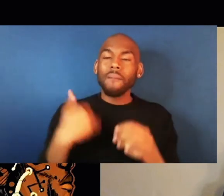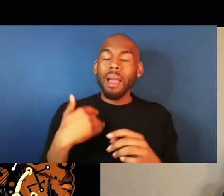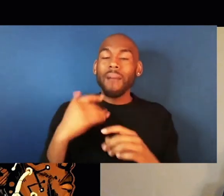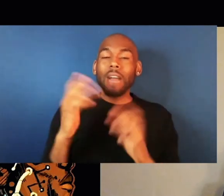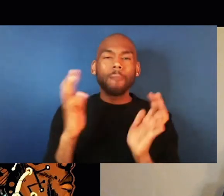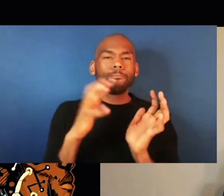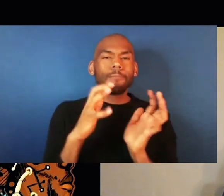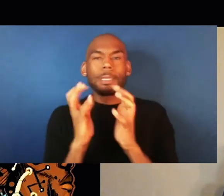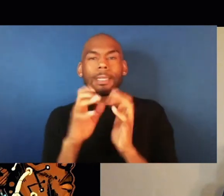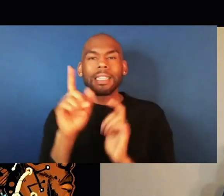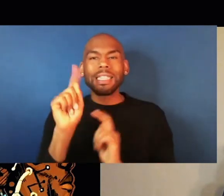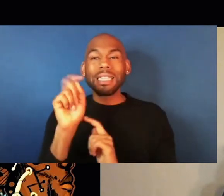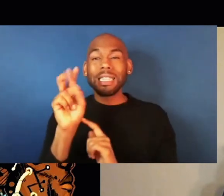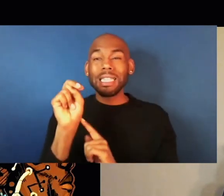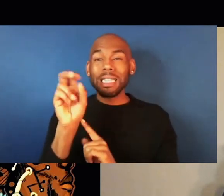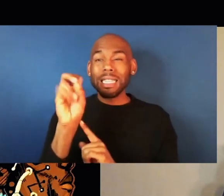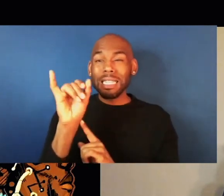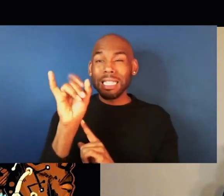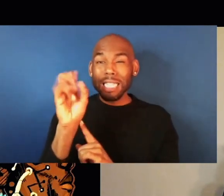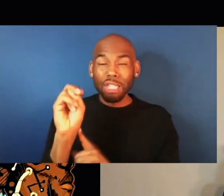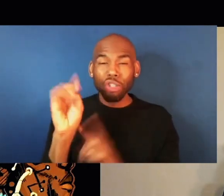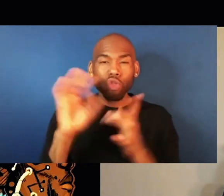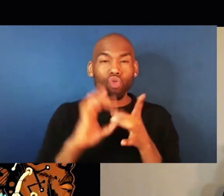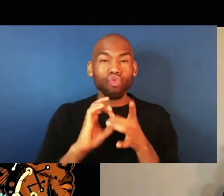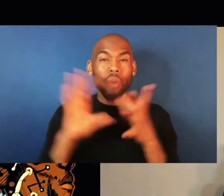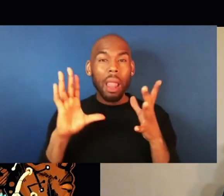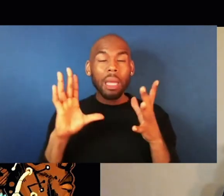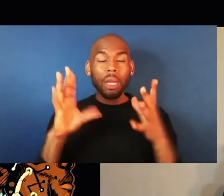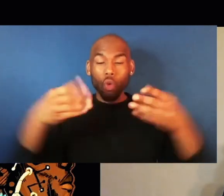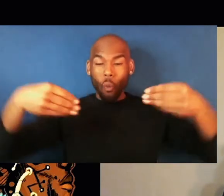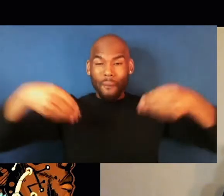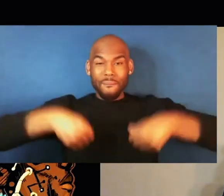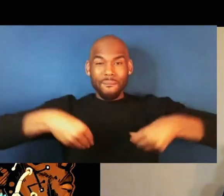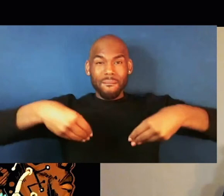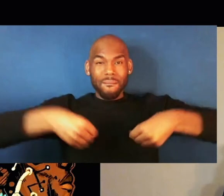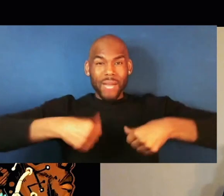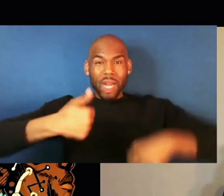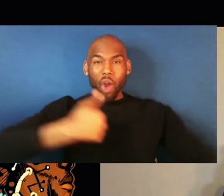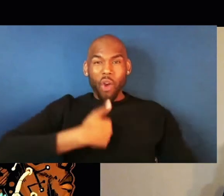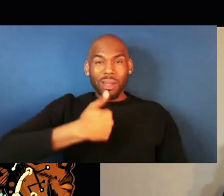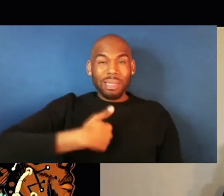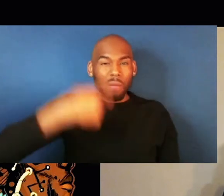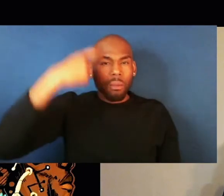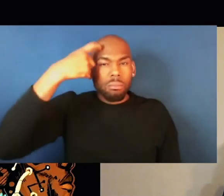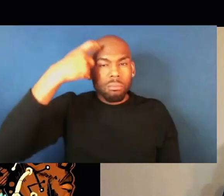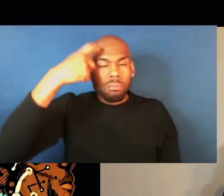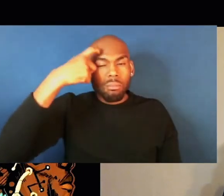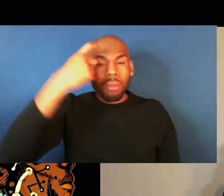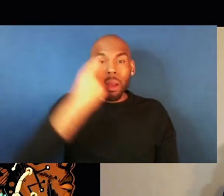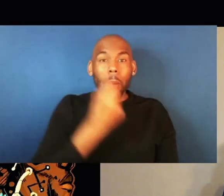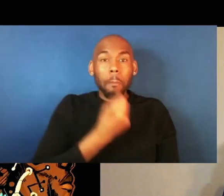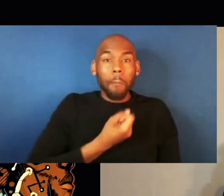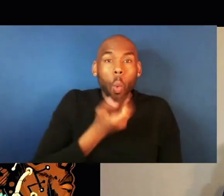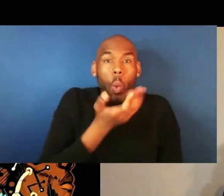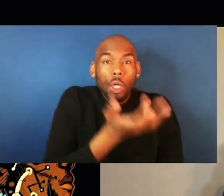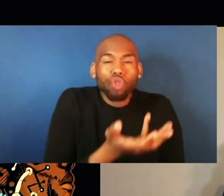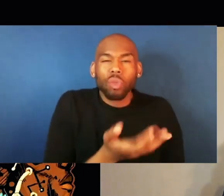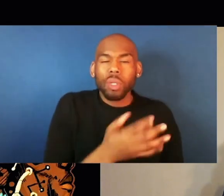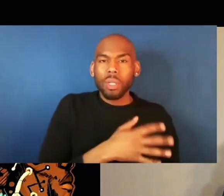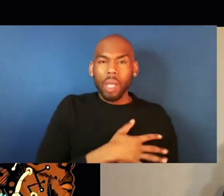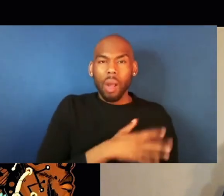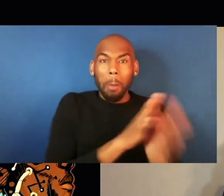to create beauty, to feed ourselves intellectually. Our poetry and our